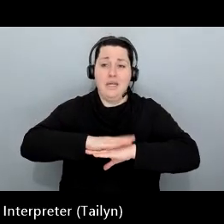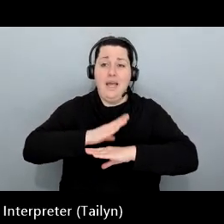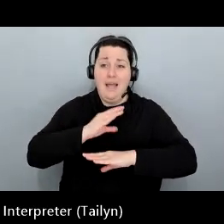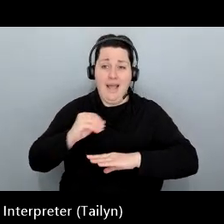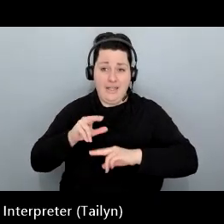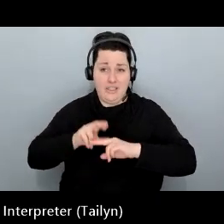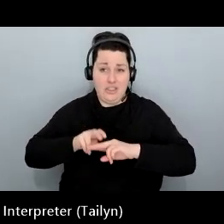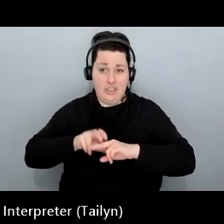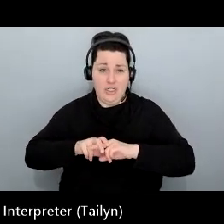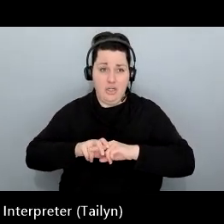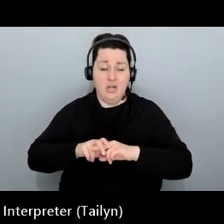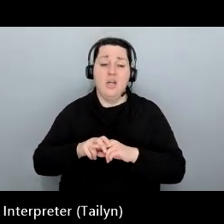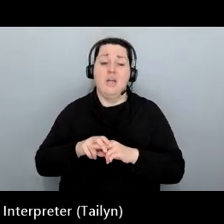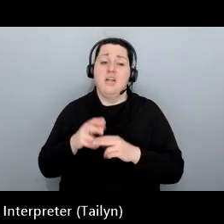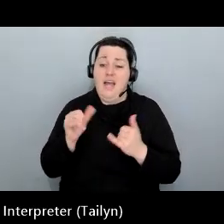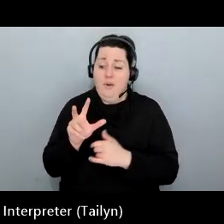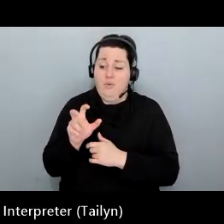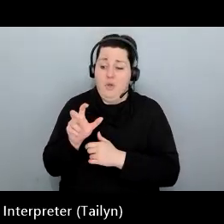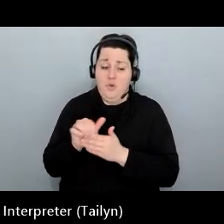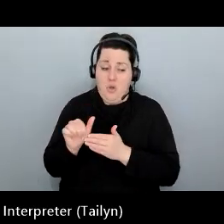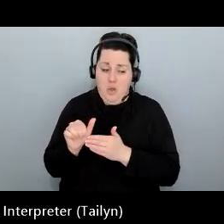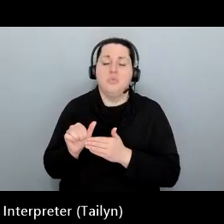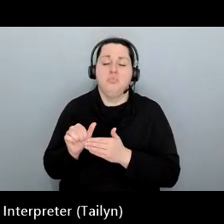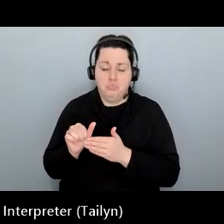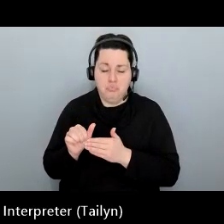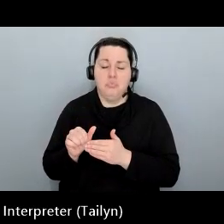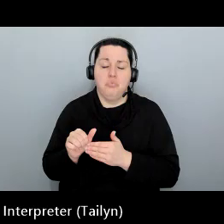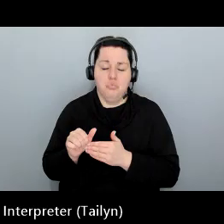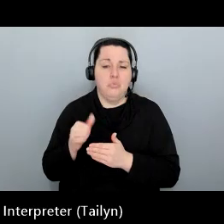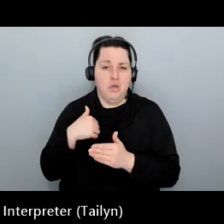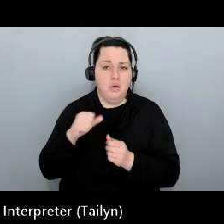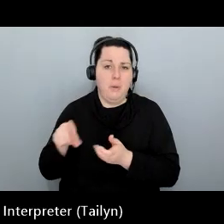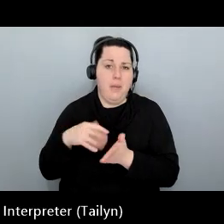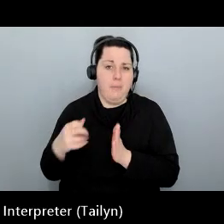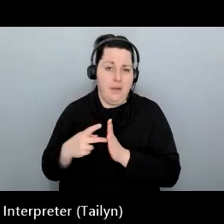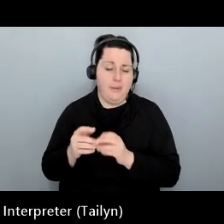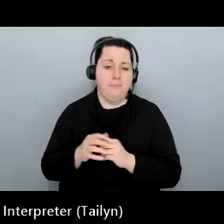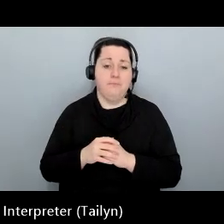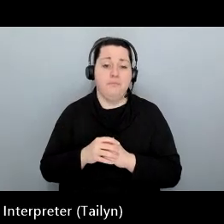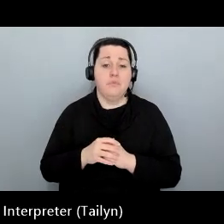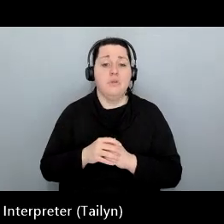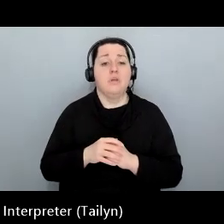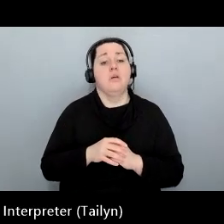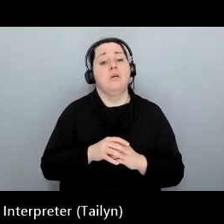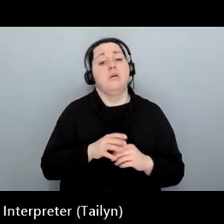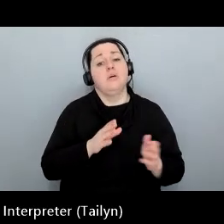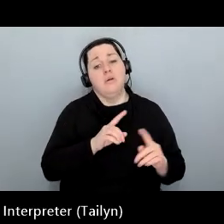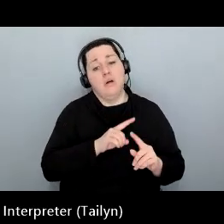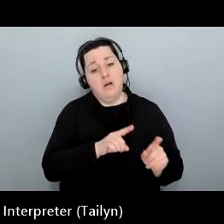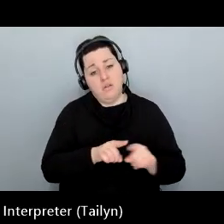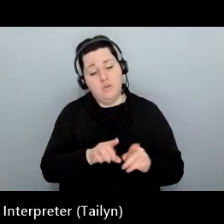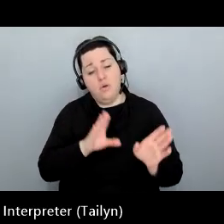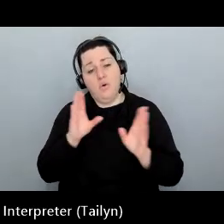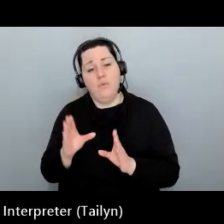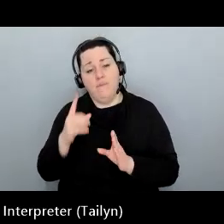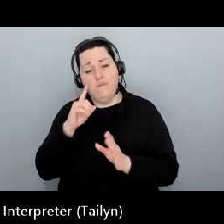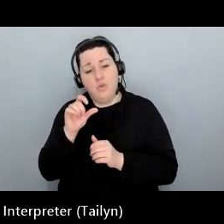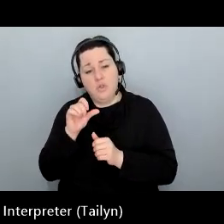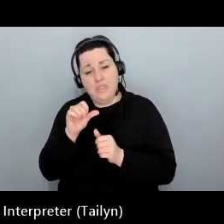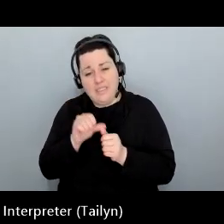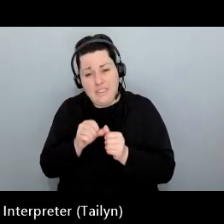to 300, then therefore I would be able to get the reimbursement. On the other hand, as you can see here, for each